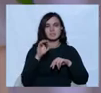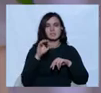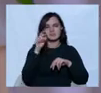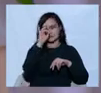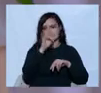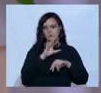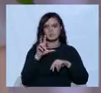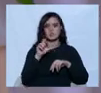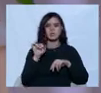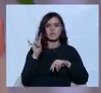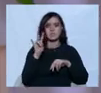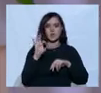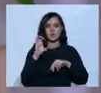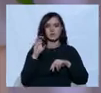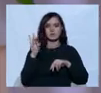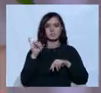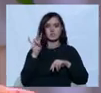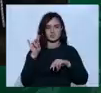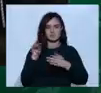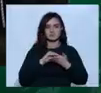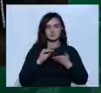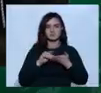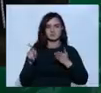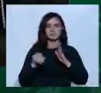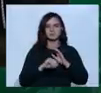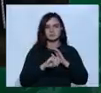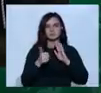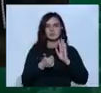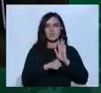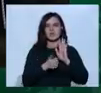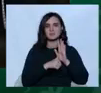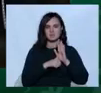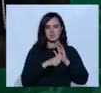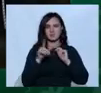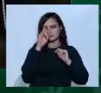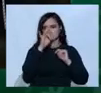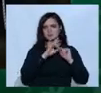off in 1564 and he ends up in the beginning of the 17th century.